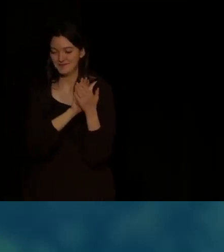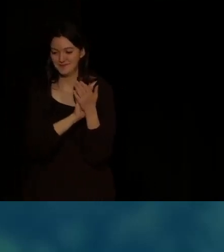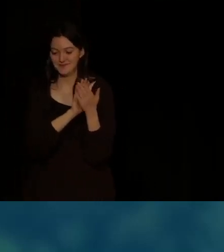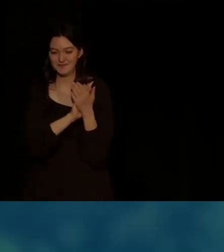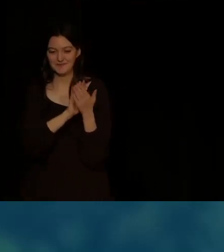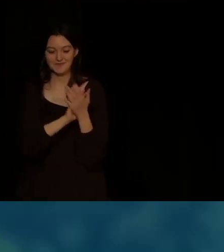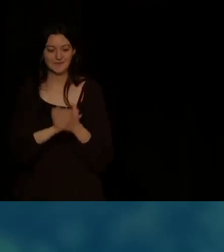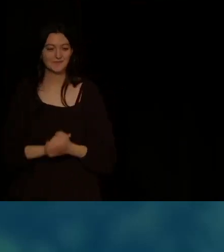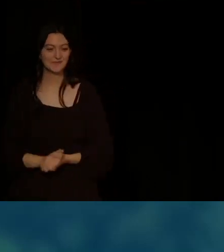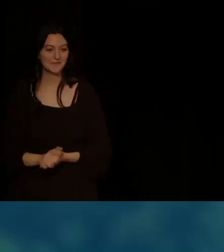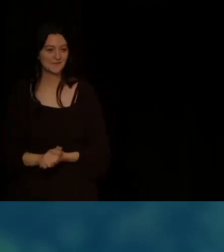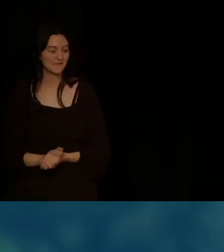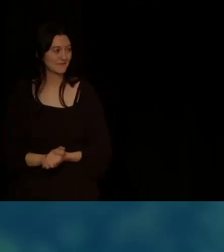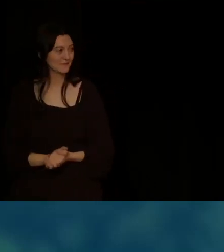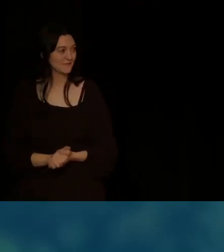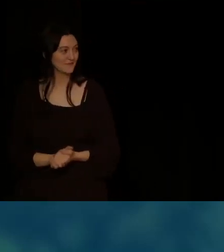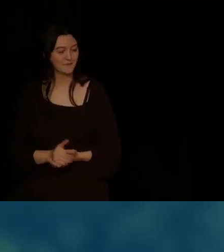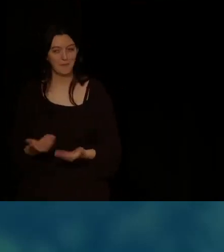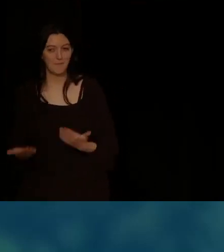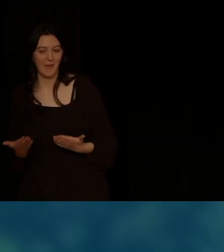thank you. Maybe.